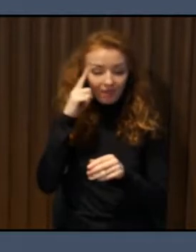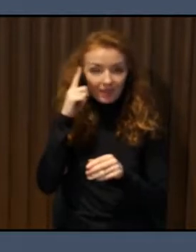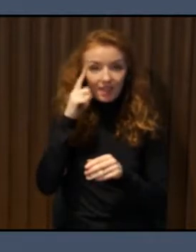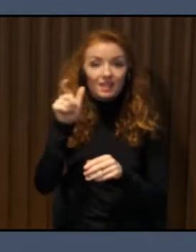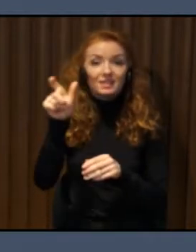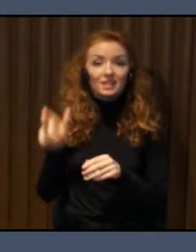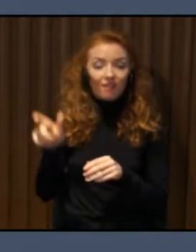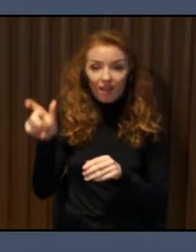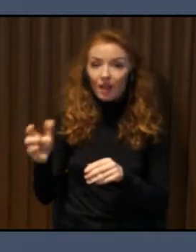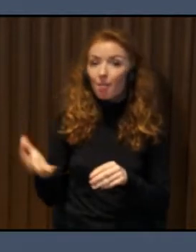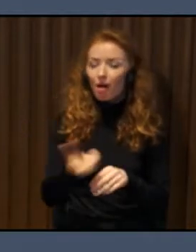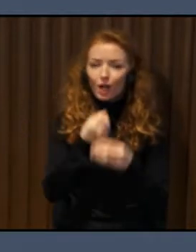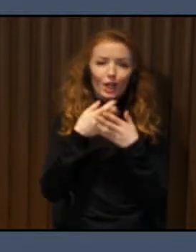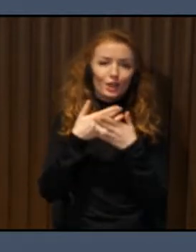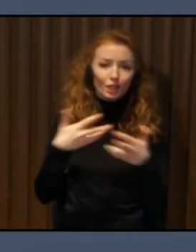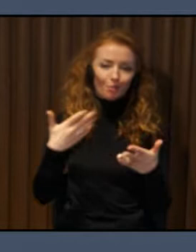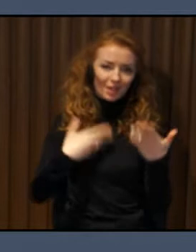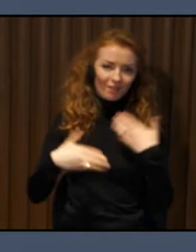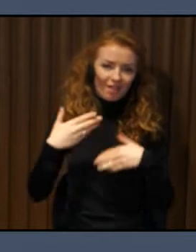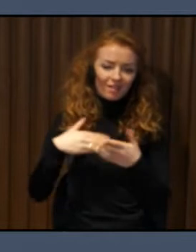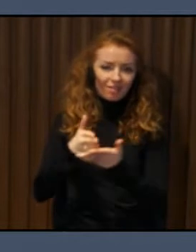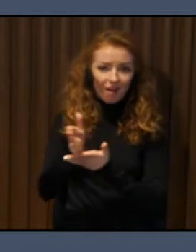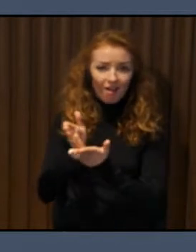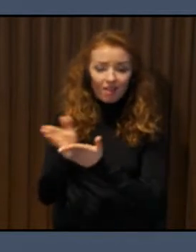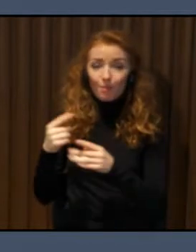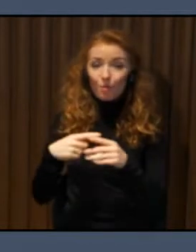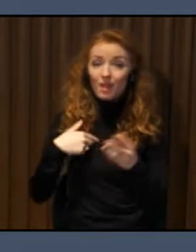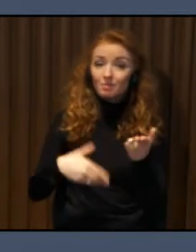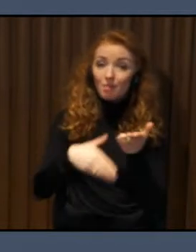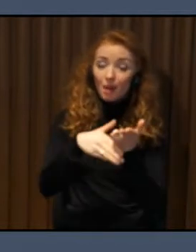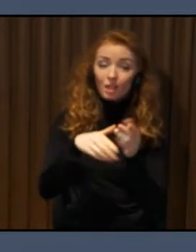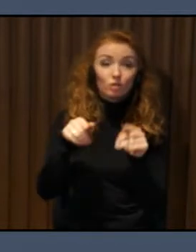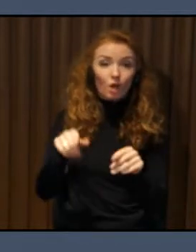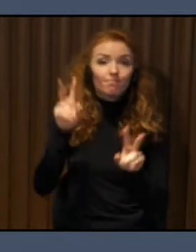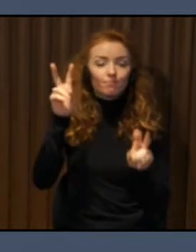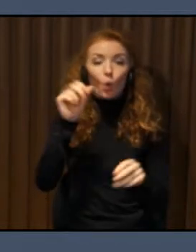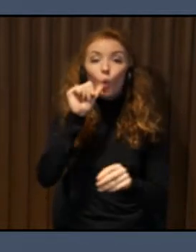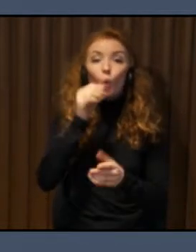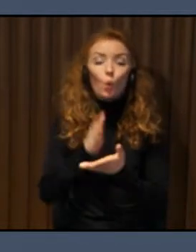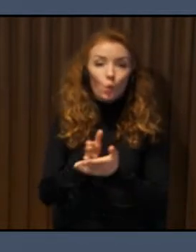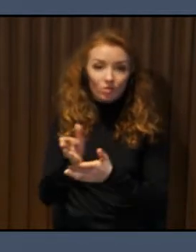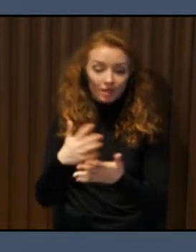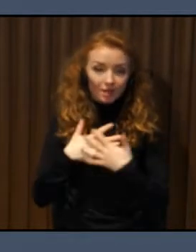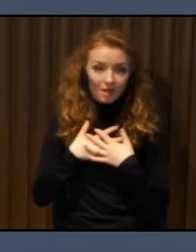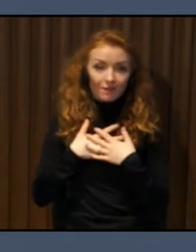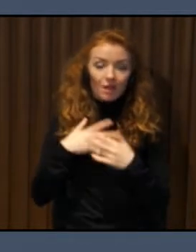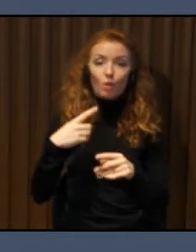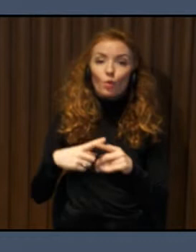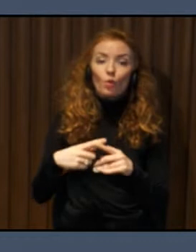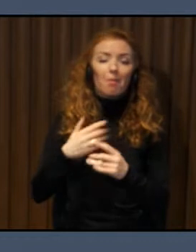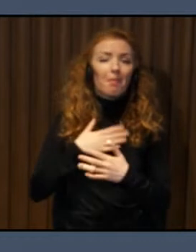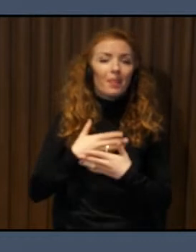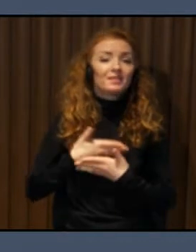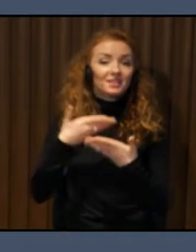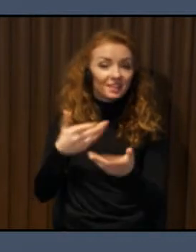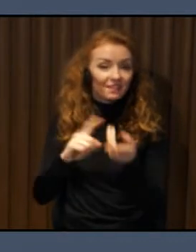I'm a father and a family man. All of my life has been around accessibility. My mother is one of the first accessibility